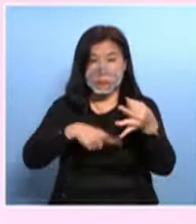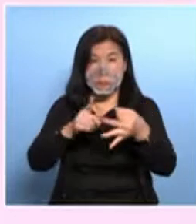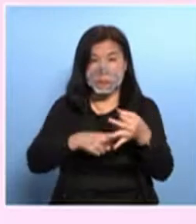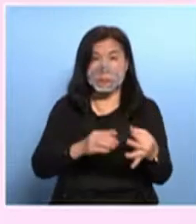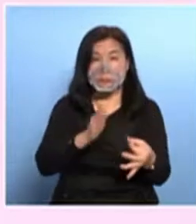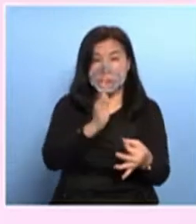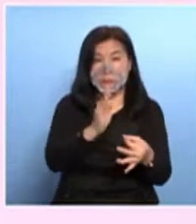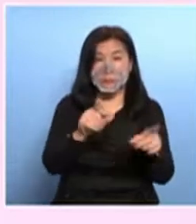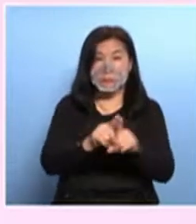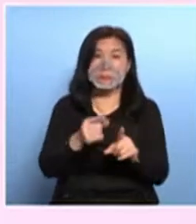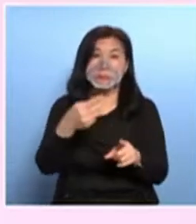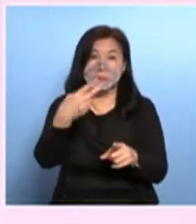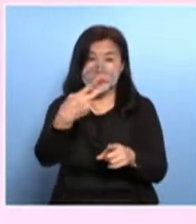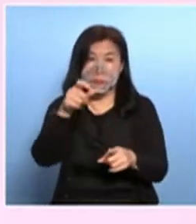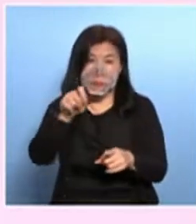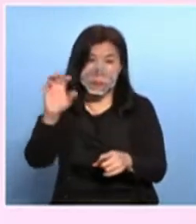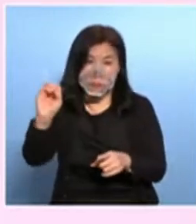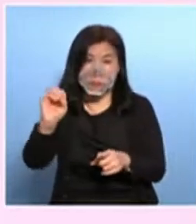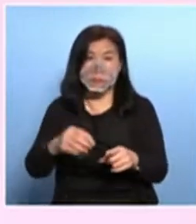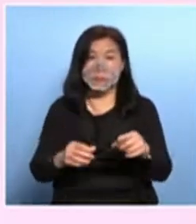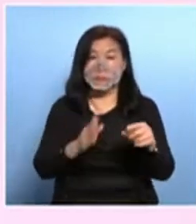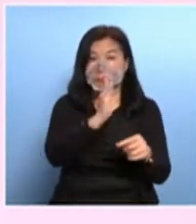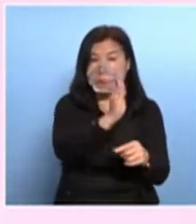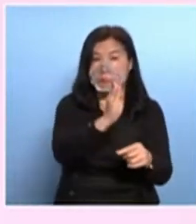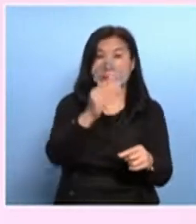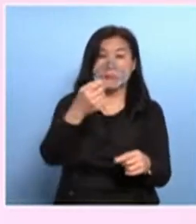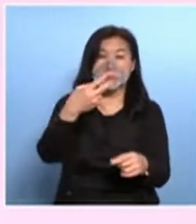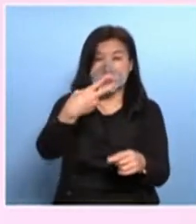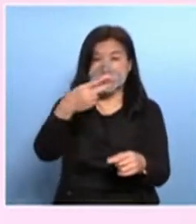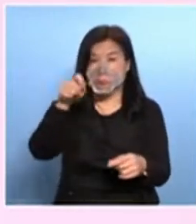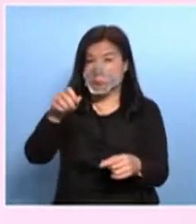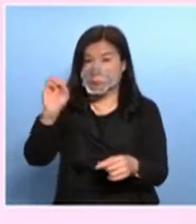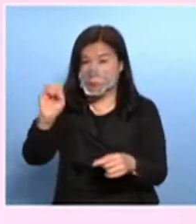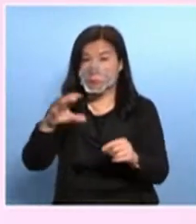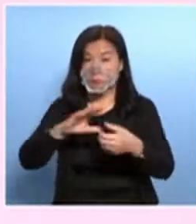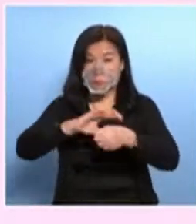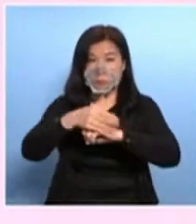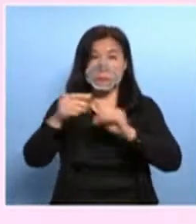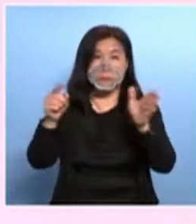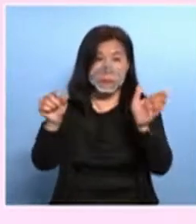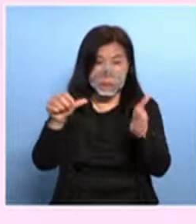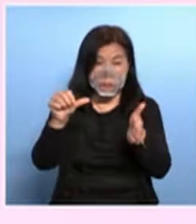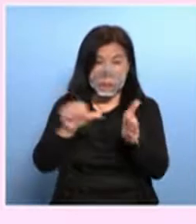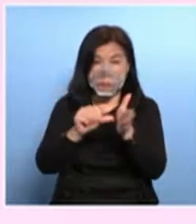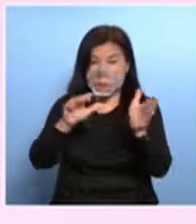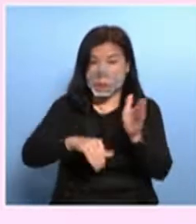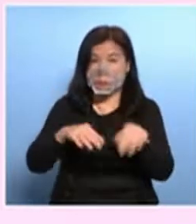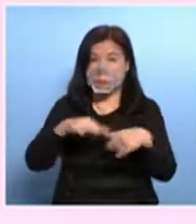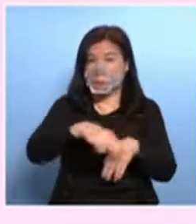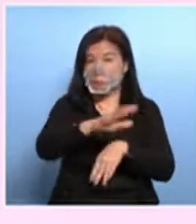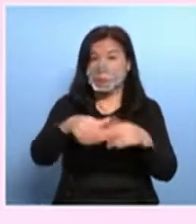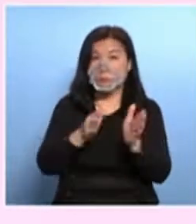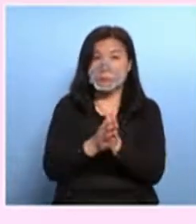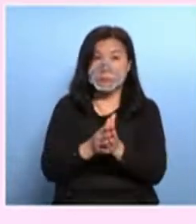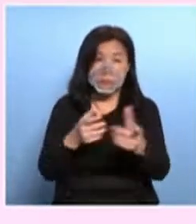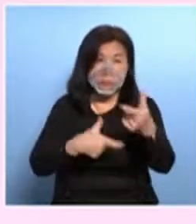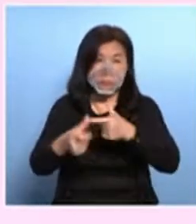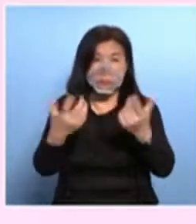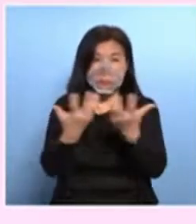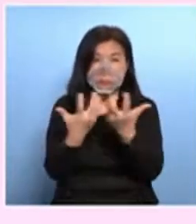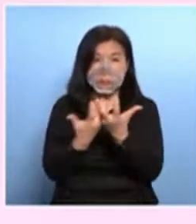abbreviated as BEPS 2.0. As the global minimum effective tax rate under BEPS 2.0 only targets